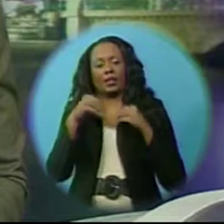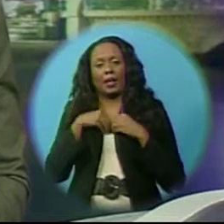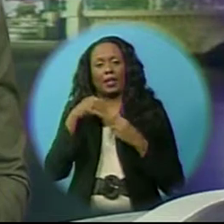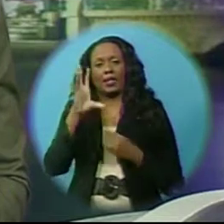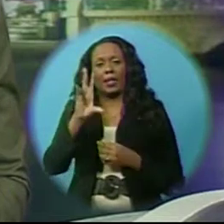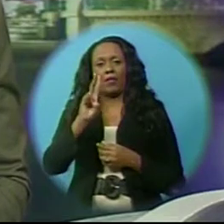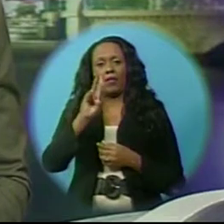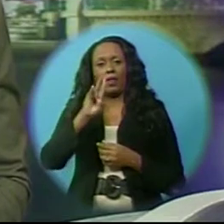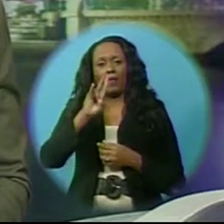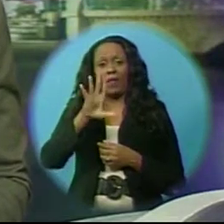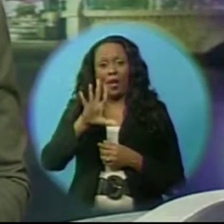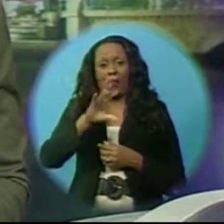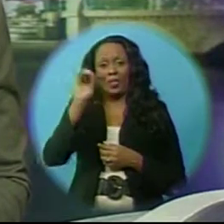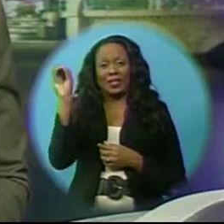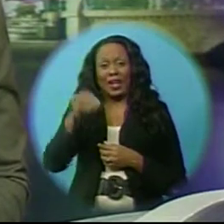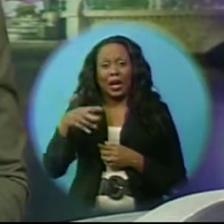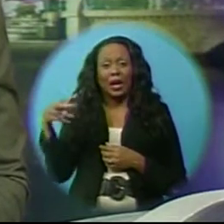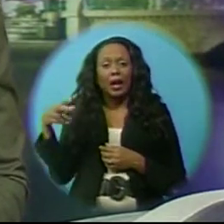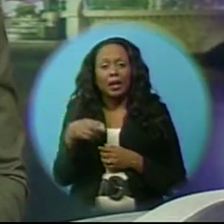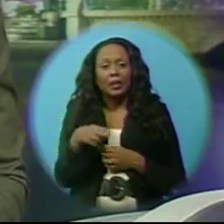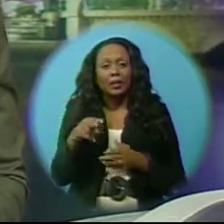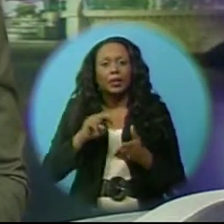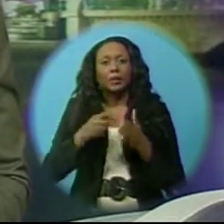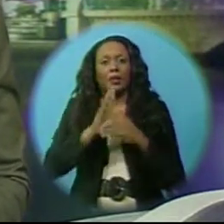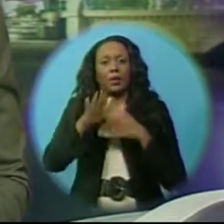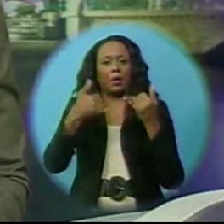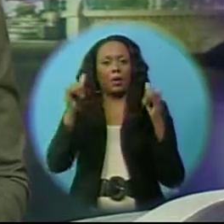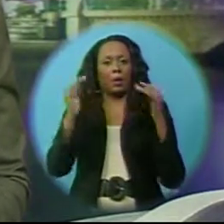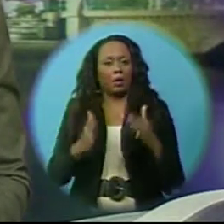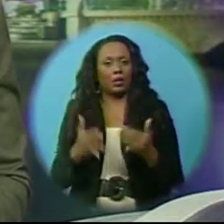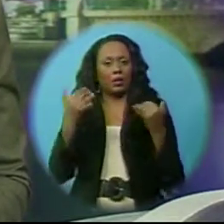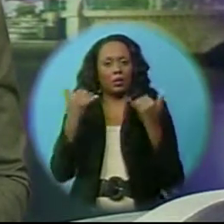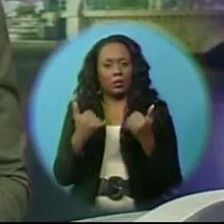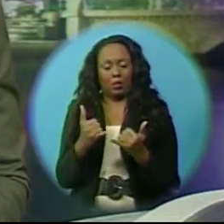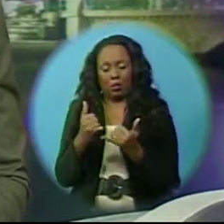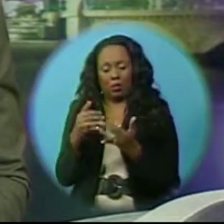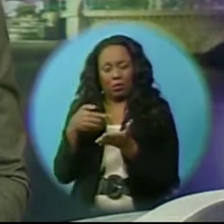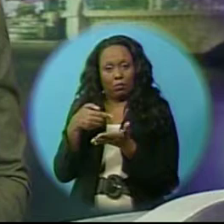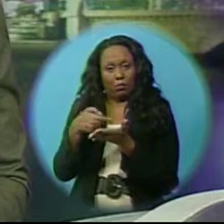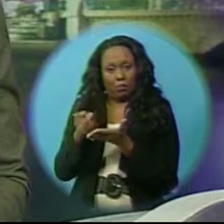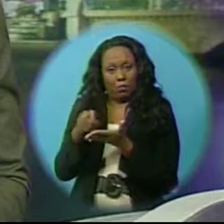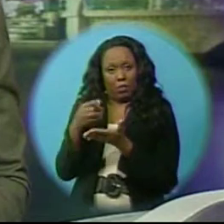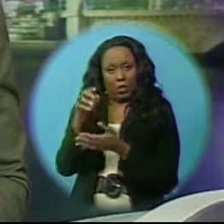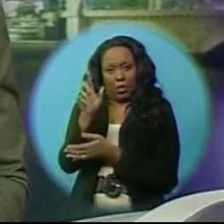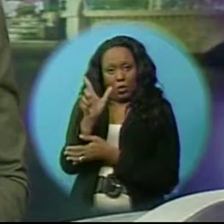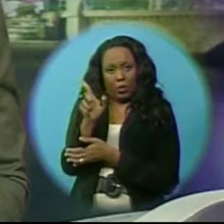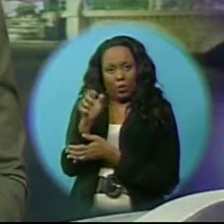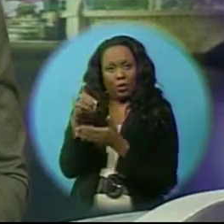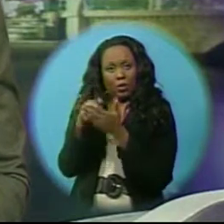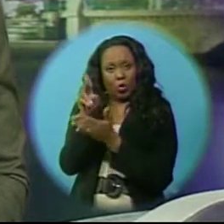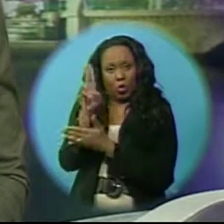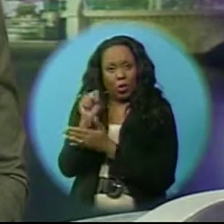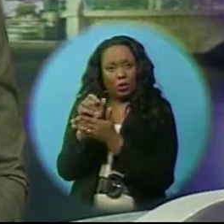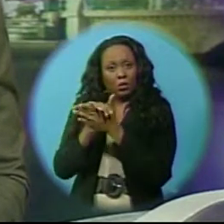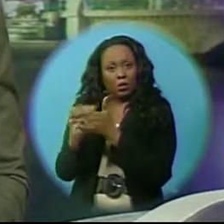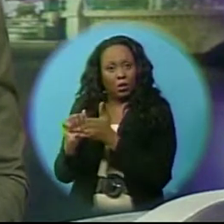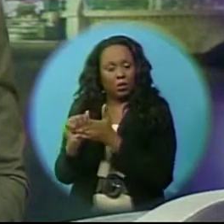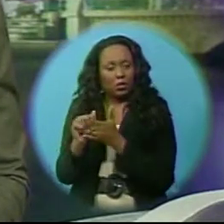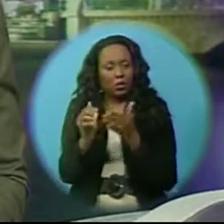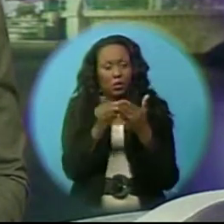cut. This would mean that all players in the World Cup squad would now be paid some $21,000 instead